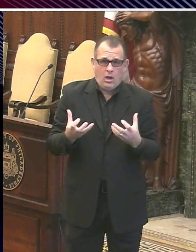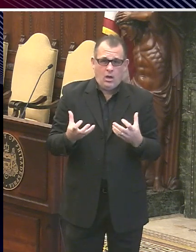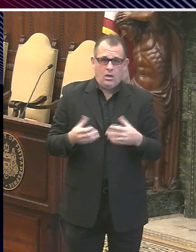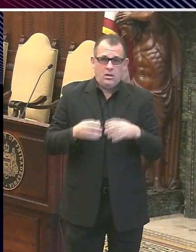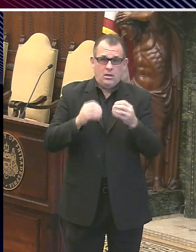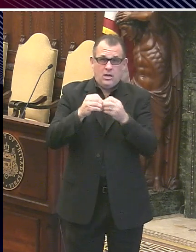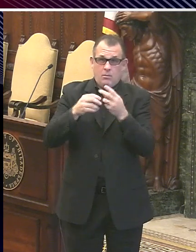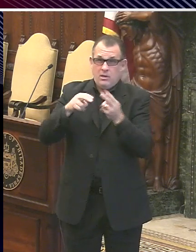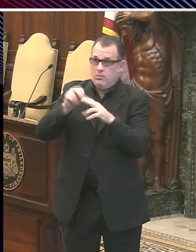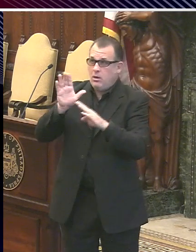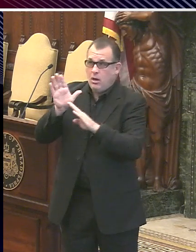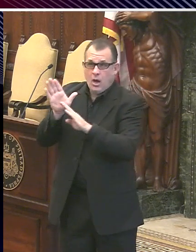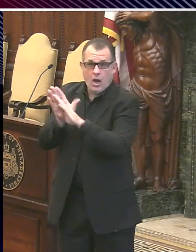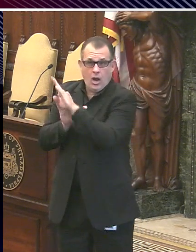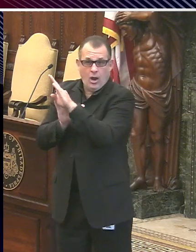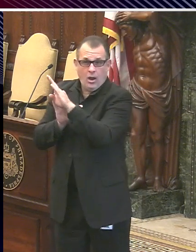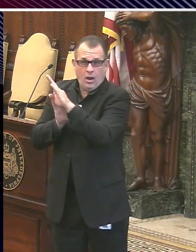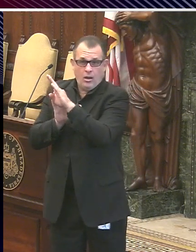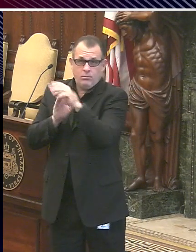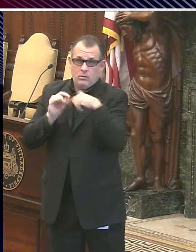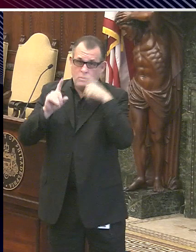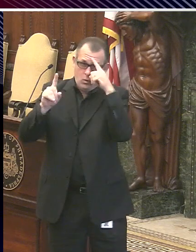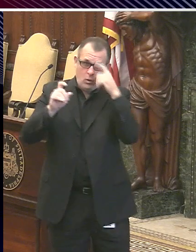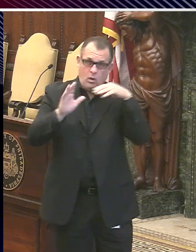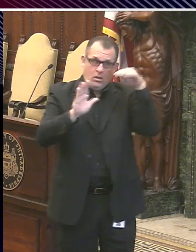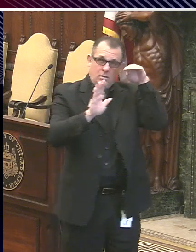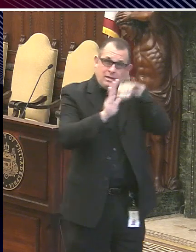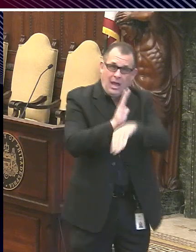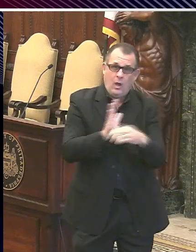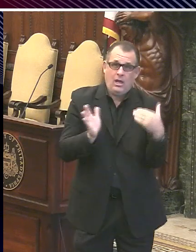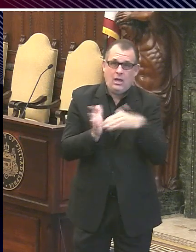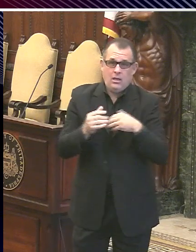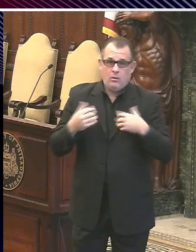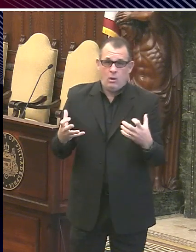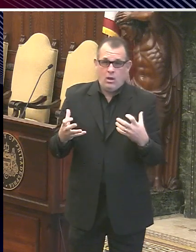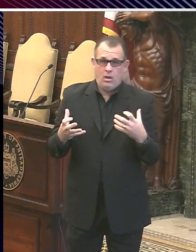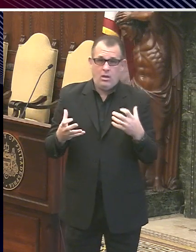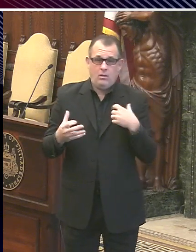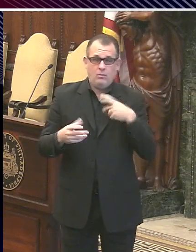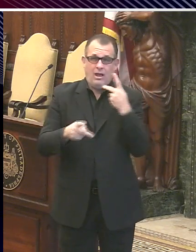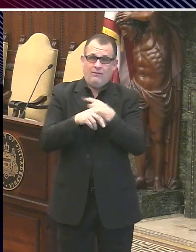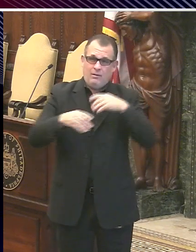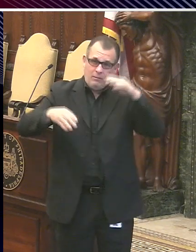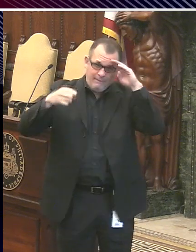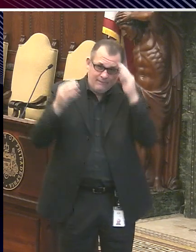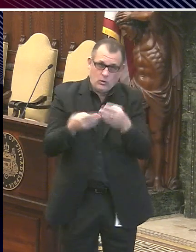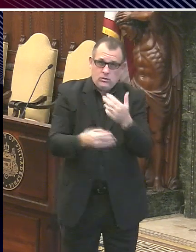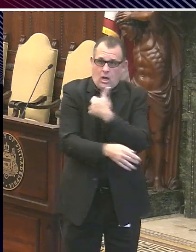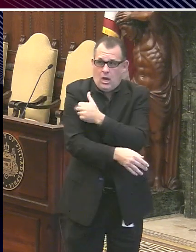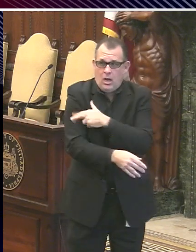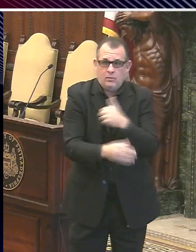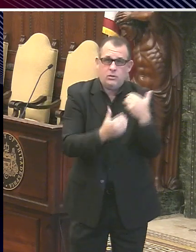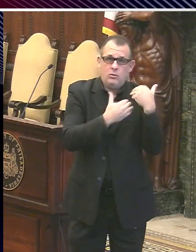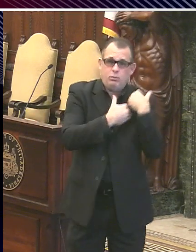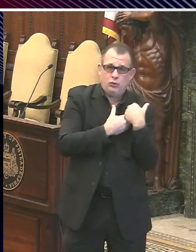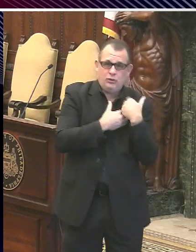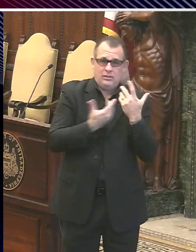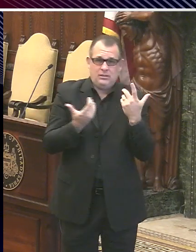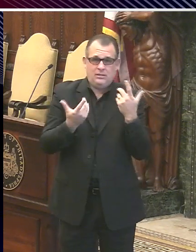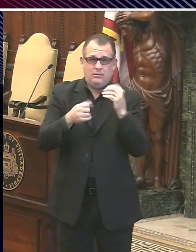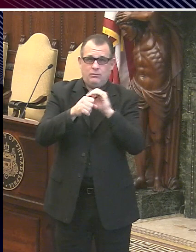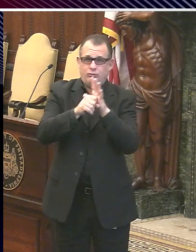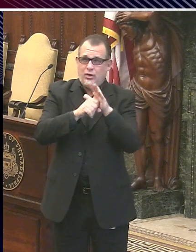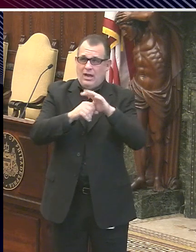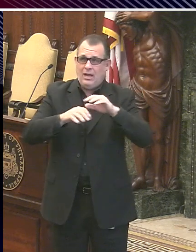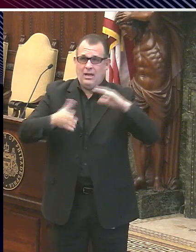flatten the curve once again. This will help ease the potential burden on our hospitals. It will help slow the spread of the virus. And most importantly,